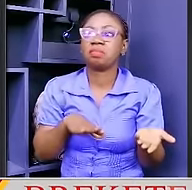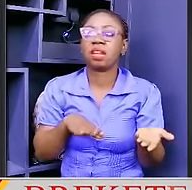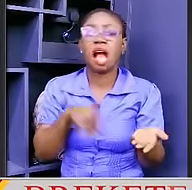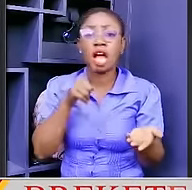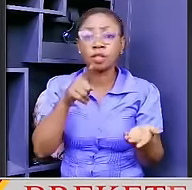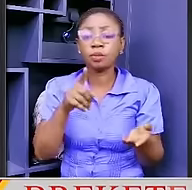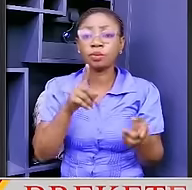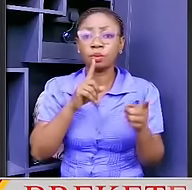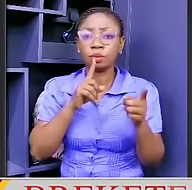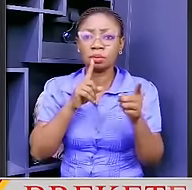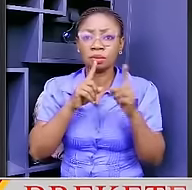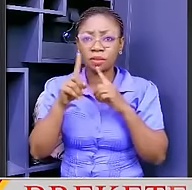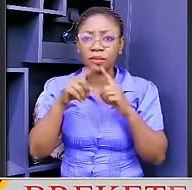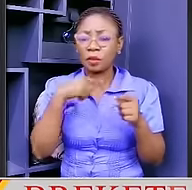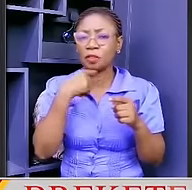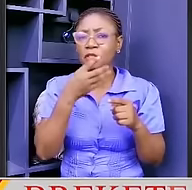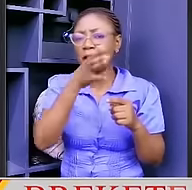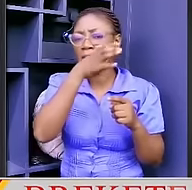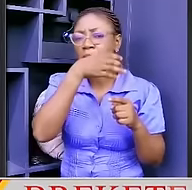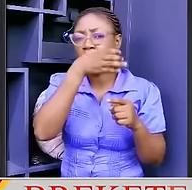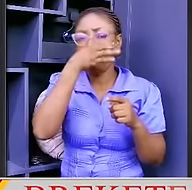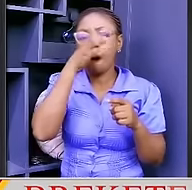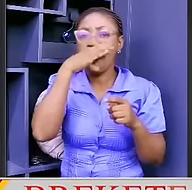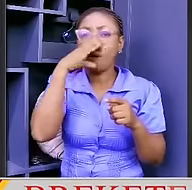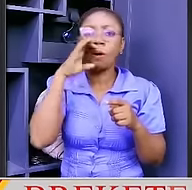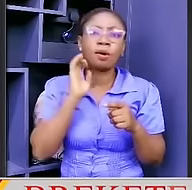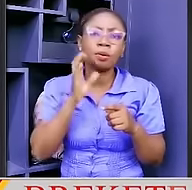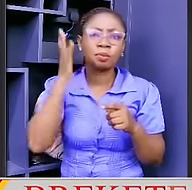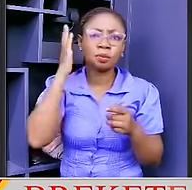And when I trust say corruption will come up from this country, where did they go?